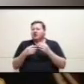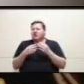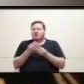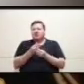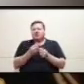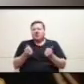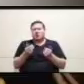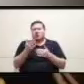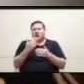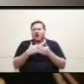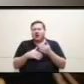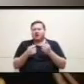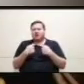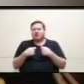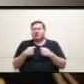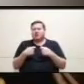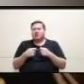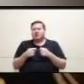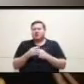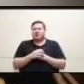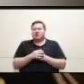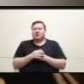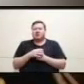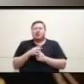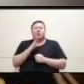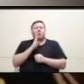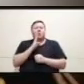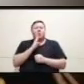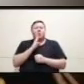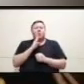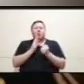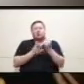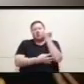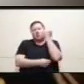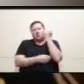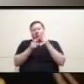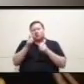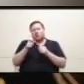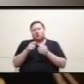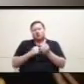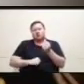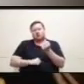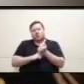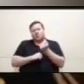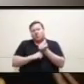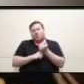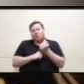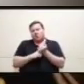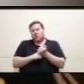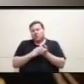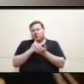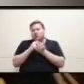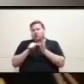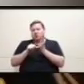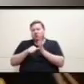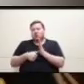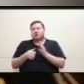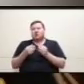underspending on the water indigent support grant and the disaster management